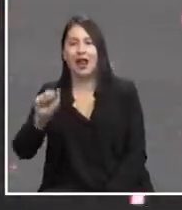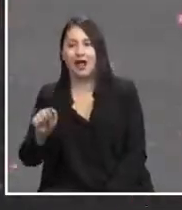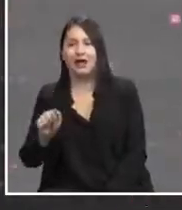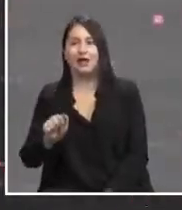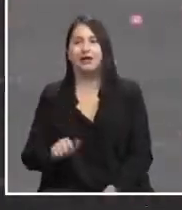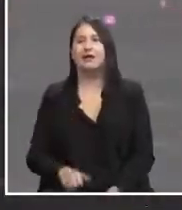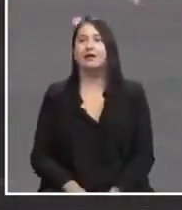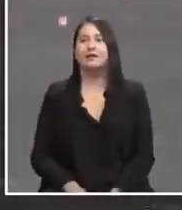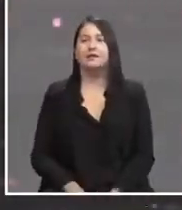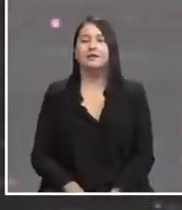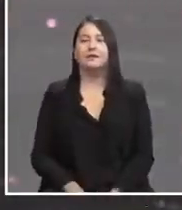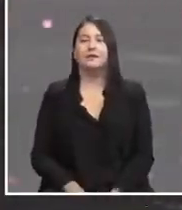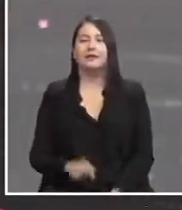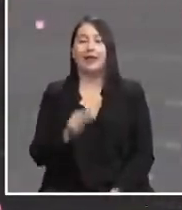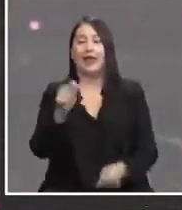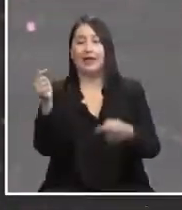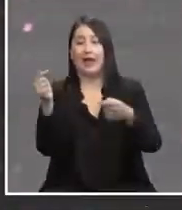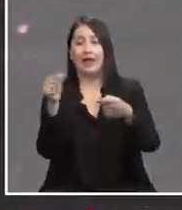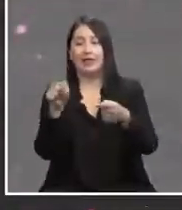new enemies,